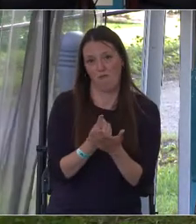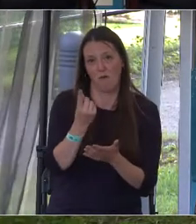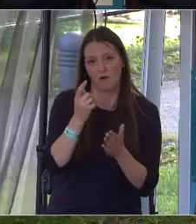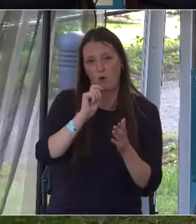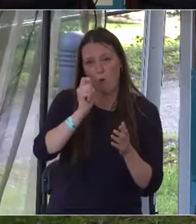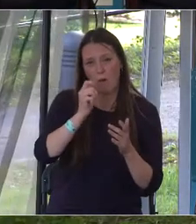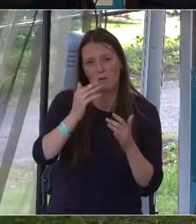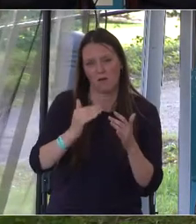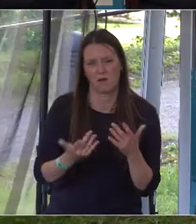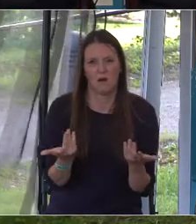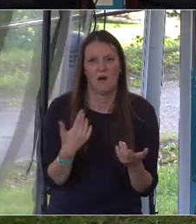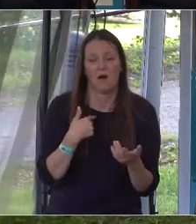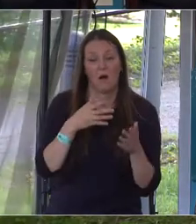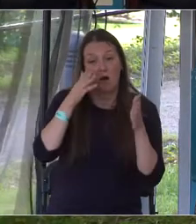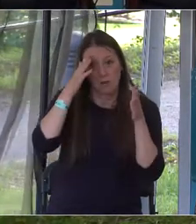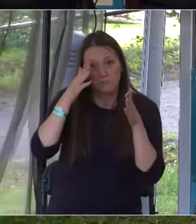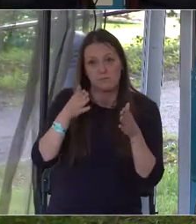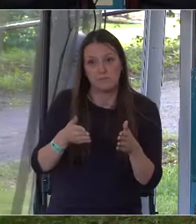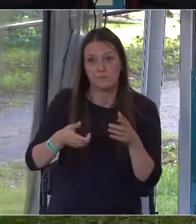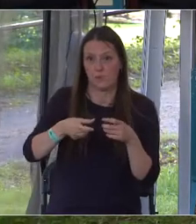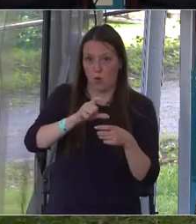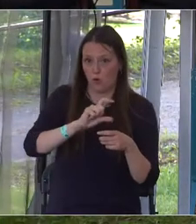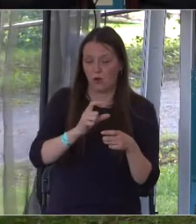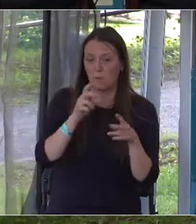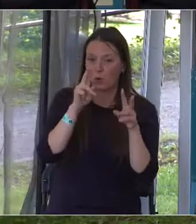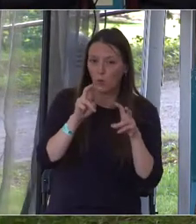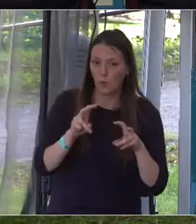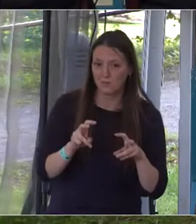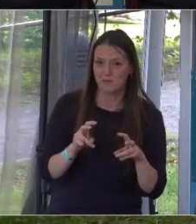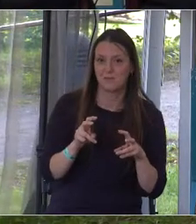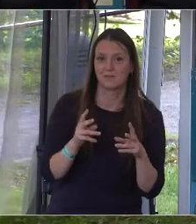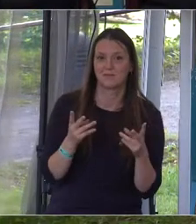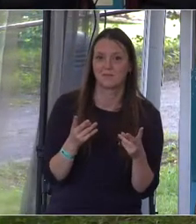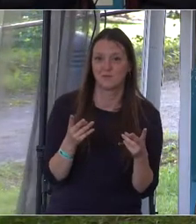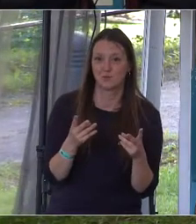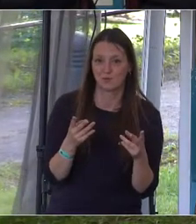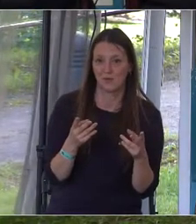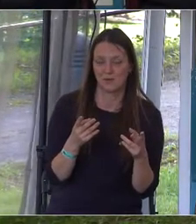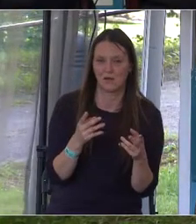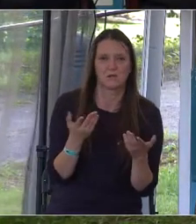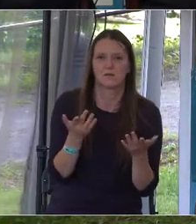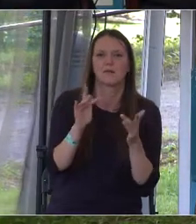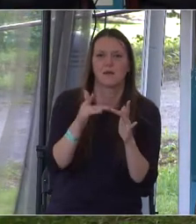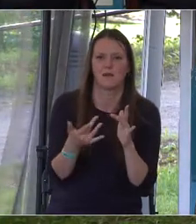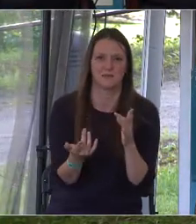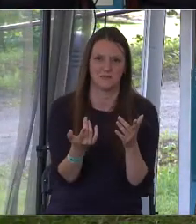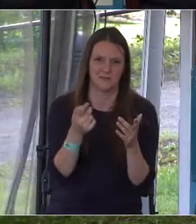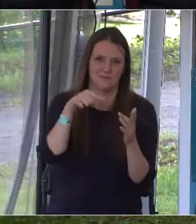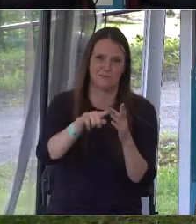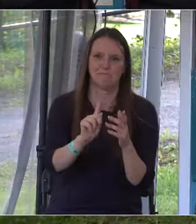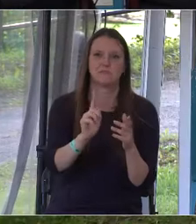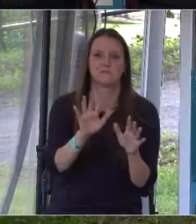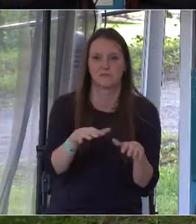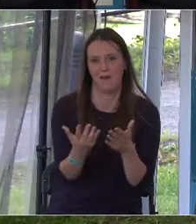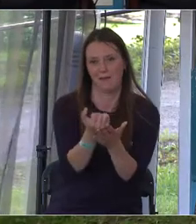the comments that I'm focusing on is mainly everything you can find online. All right, I'm going to come back to you